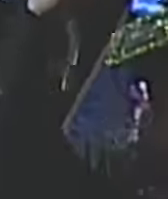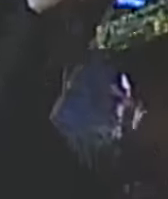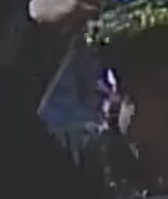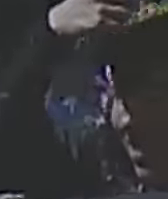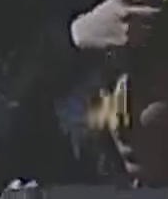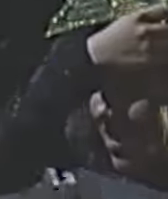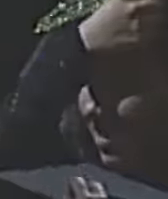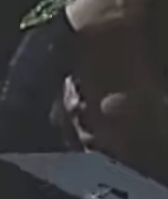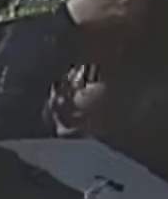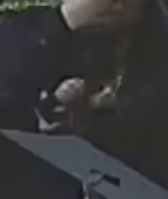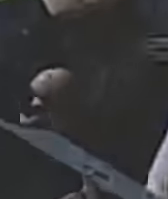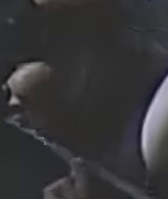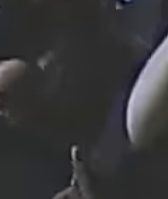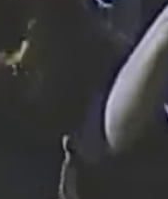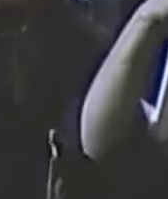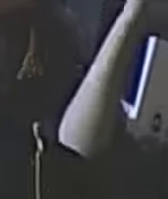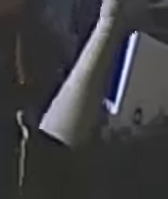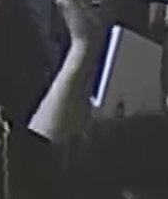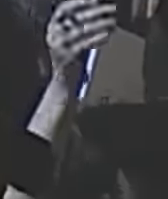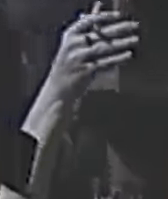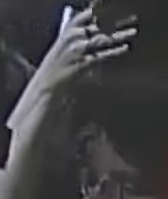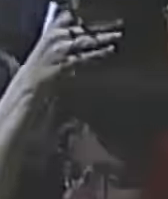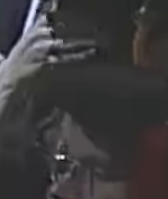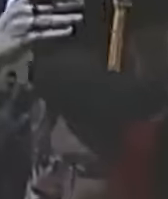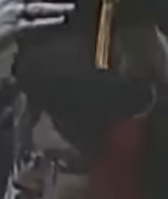the left.